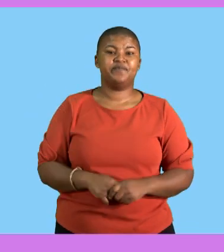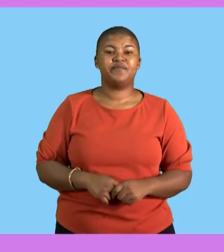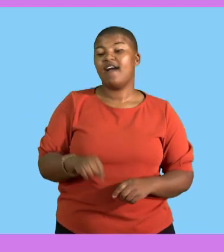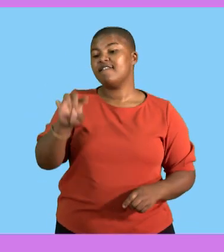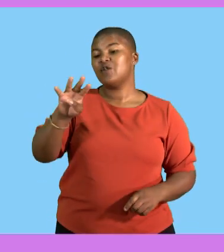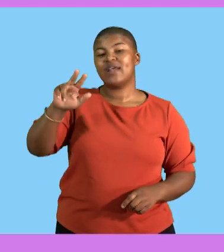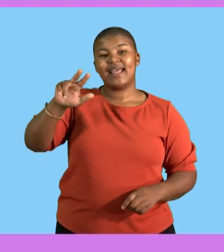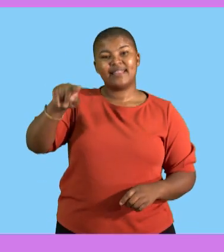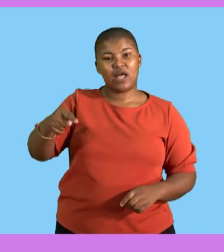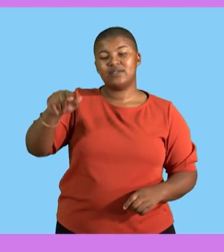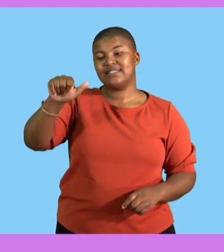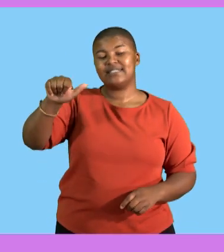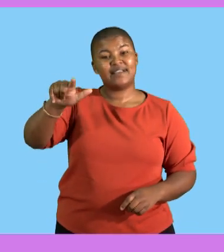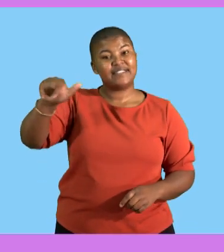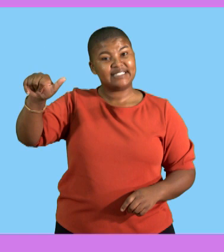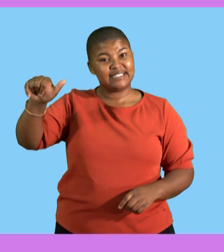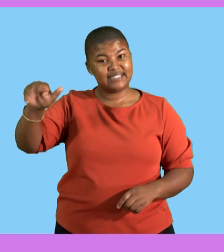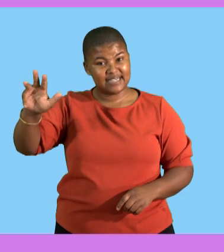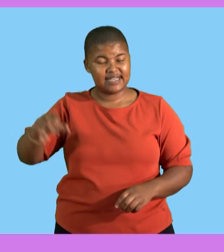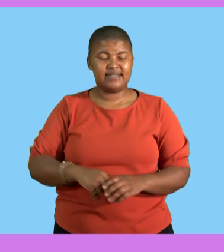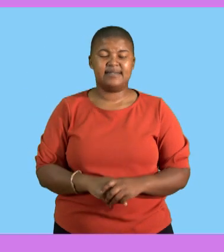48,769 plus